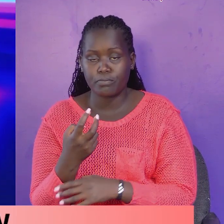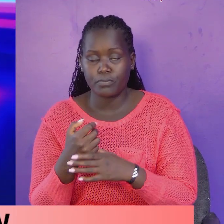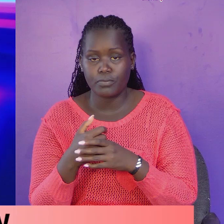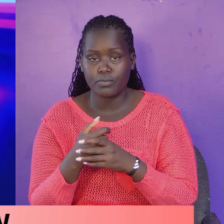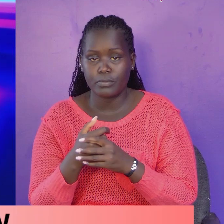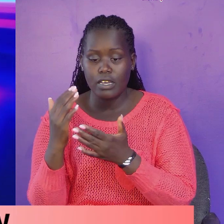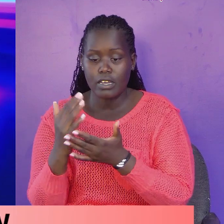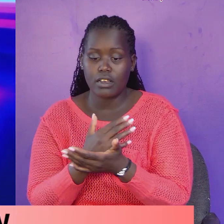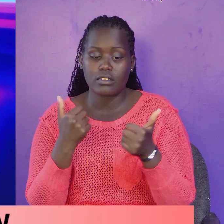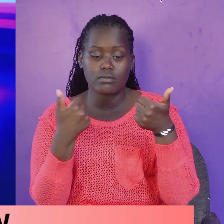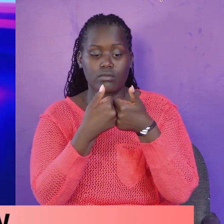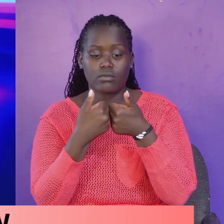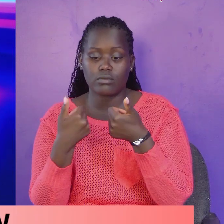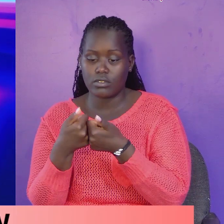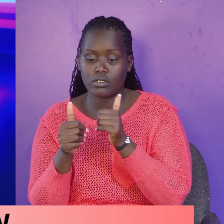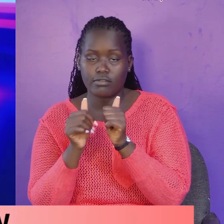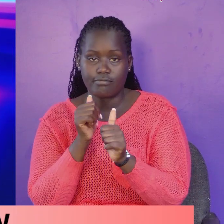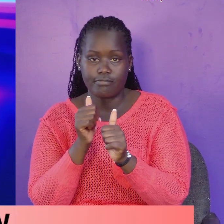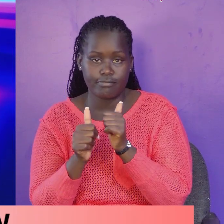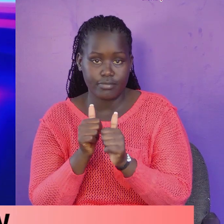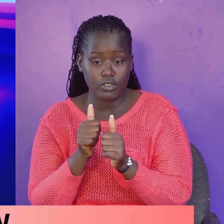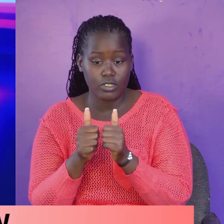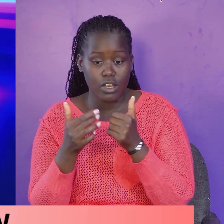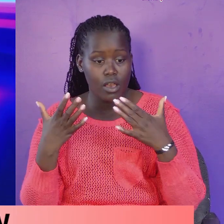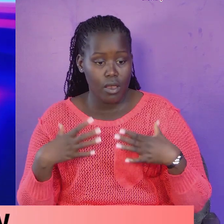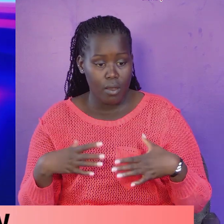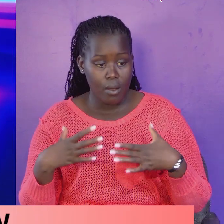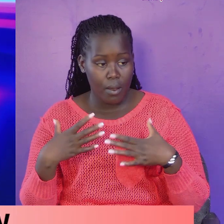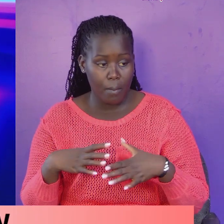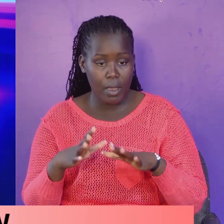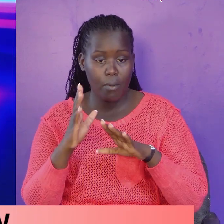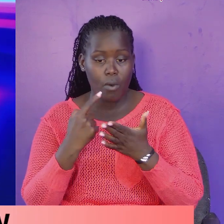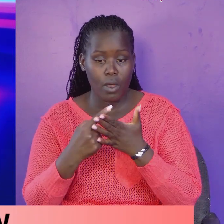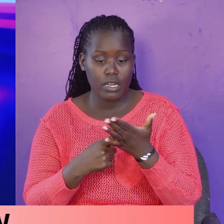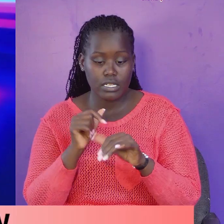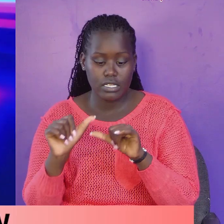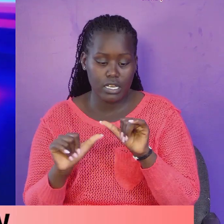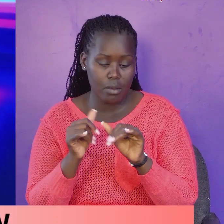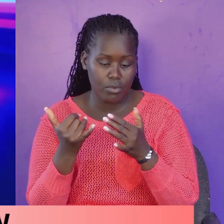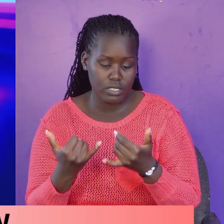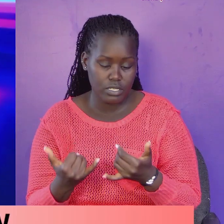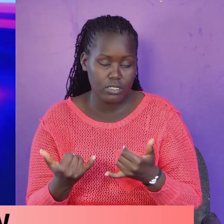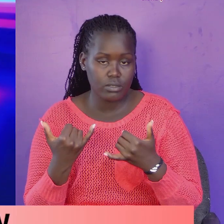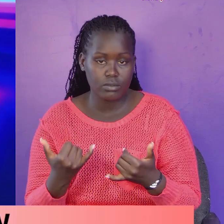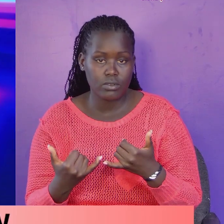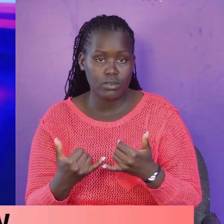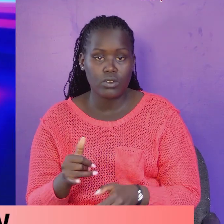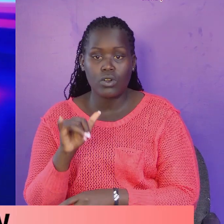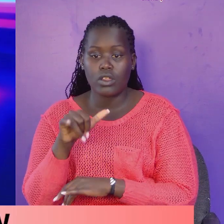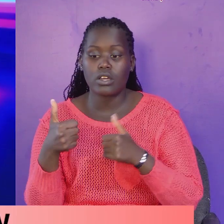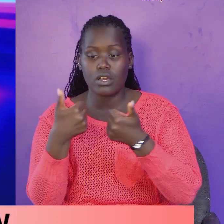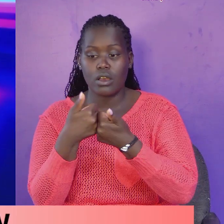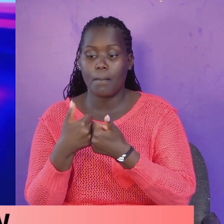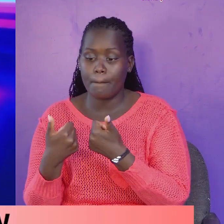Some of the matches that people are even talking about right now. Yeah. That match